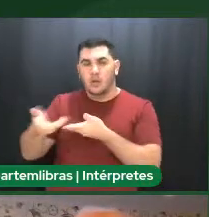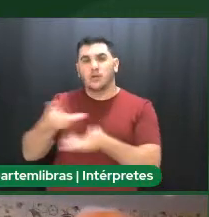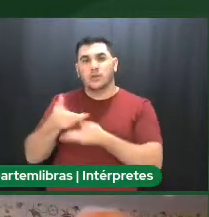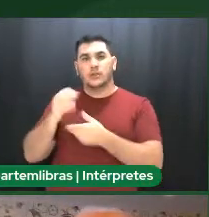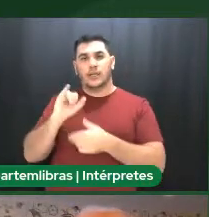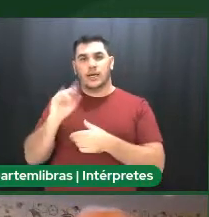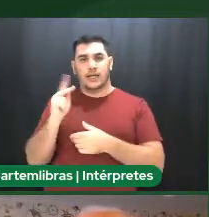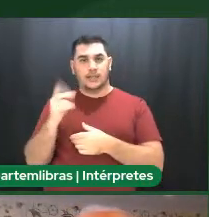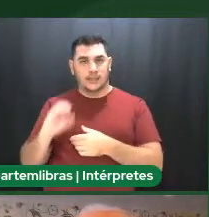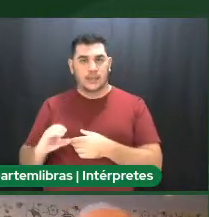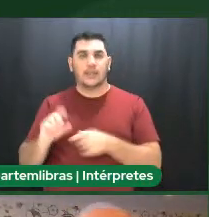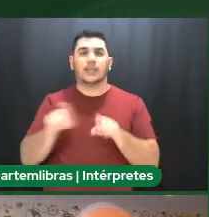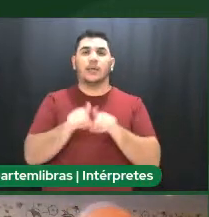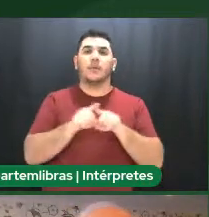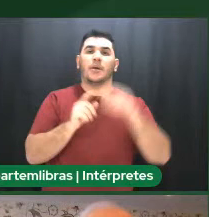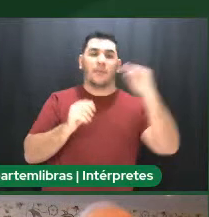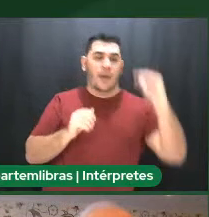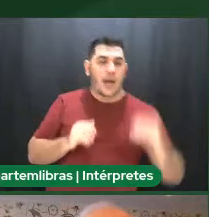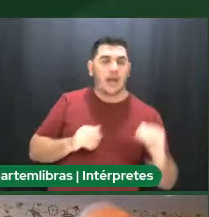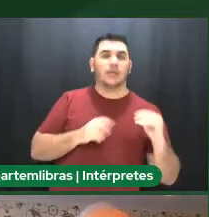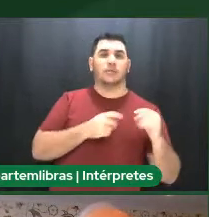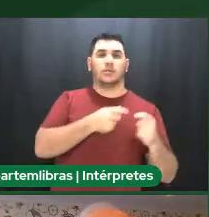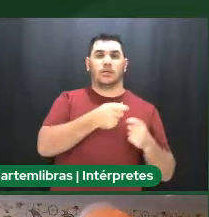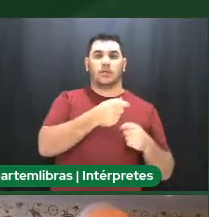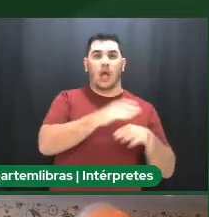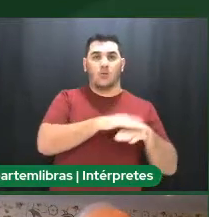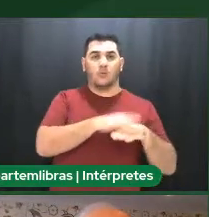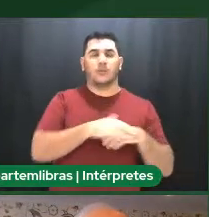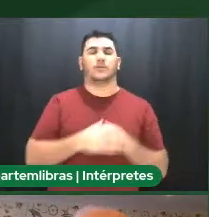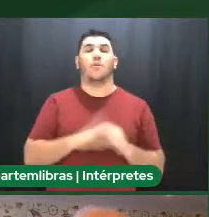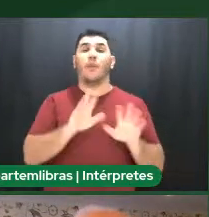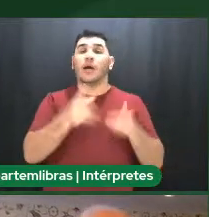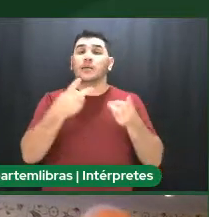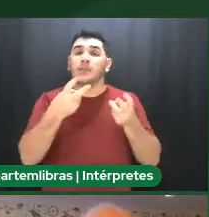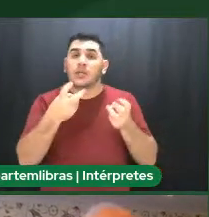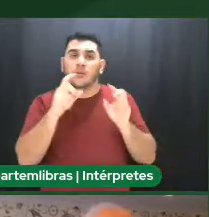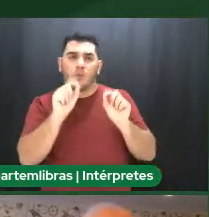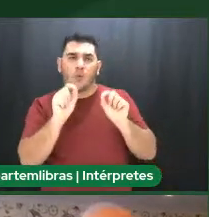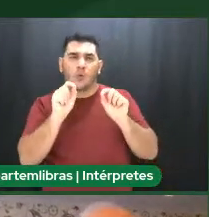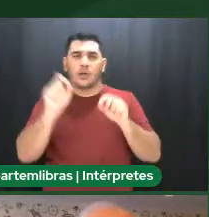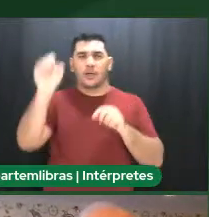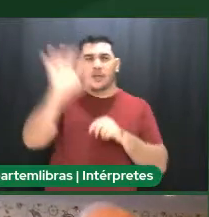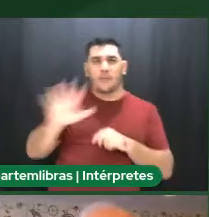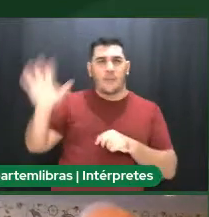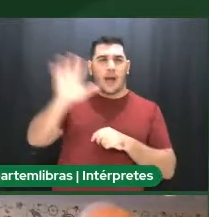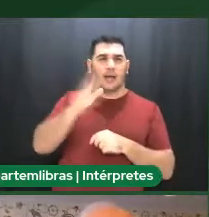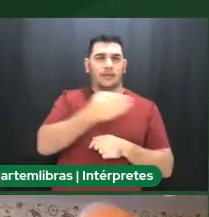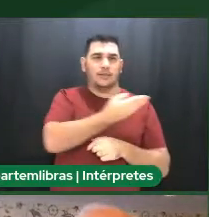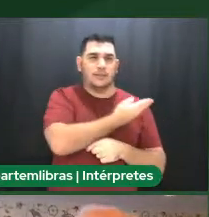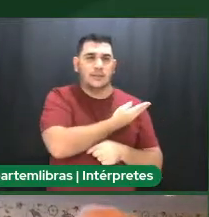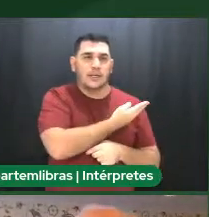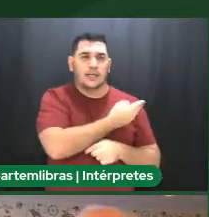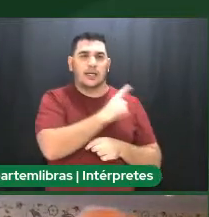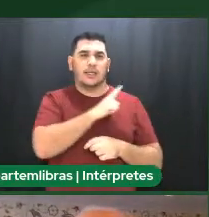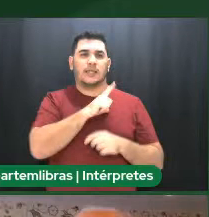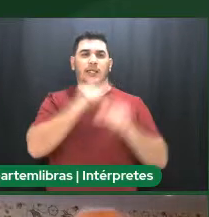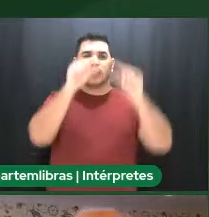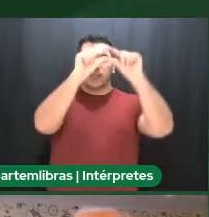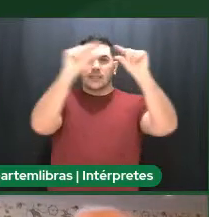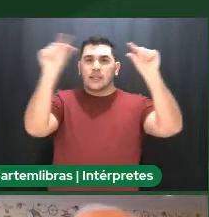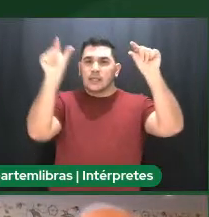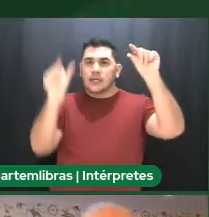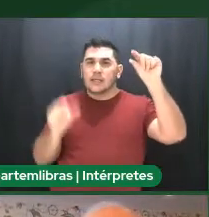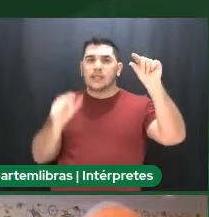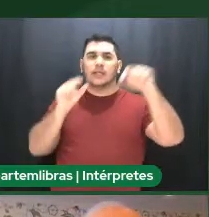this diagram on the far right-hand side, we have a gray area that points to excessive